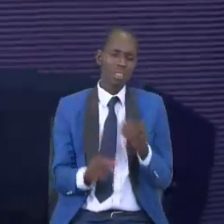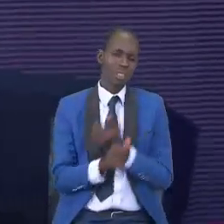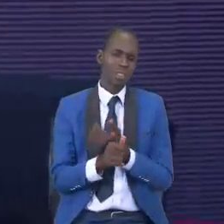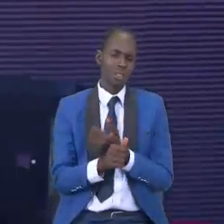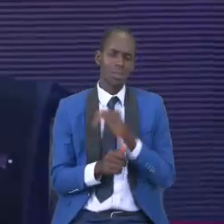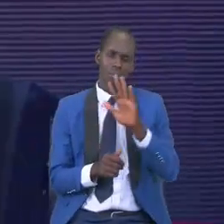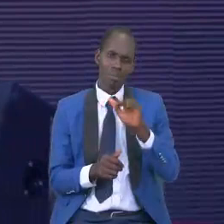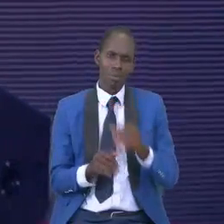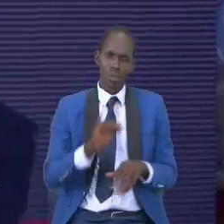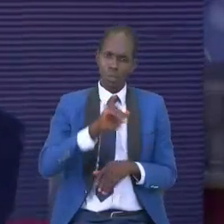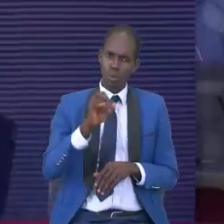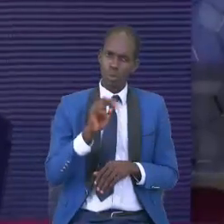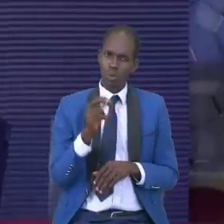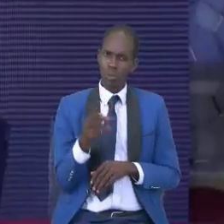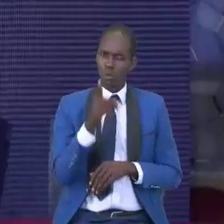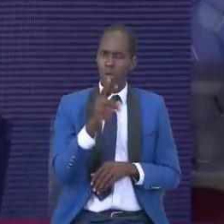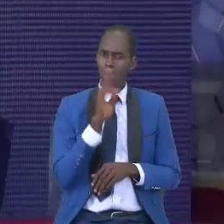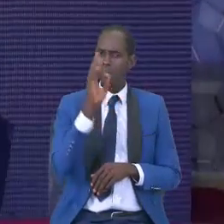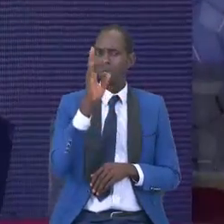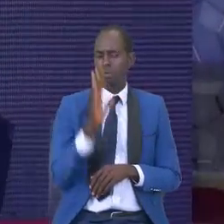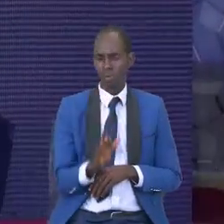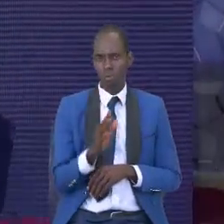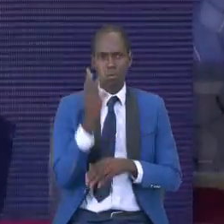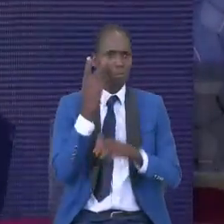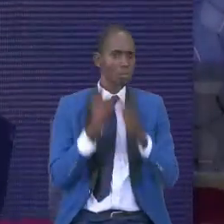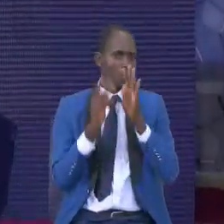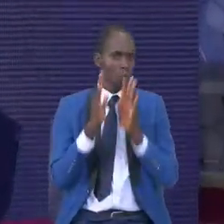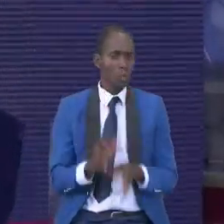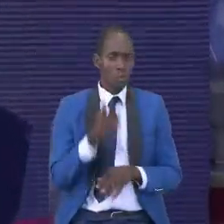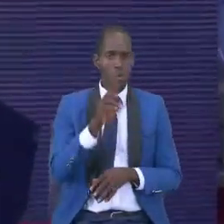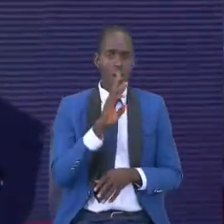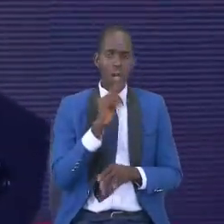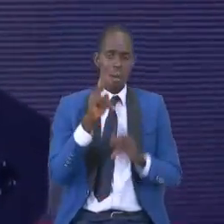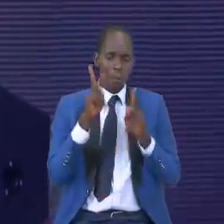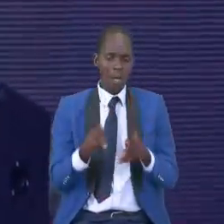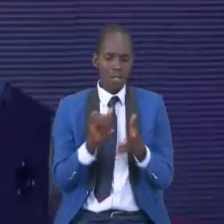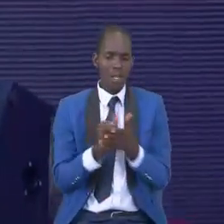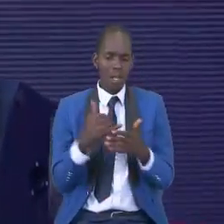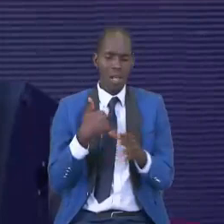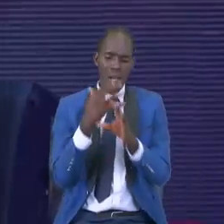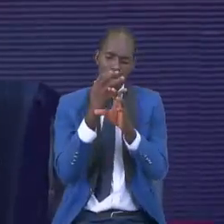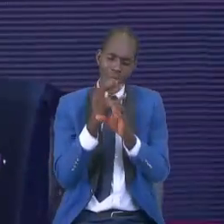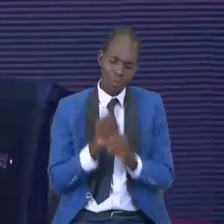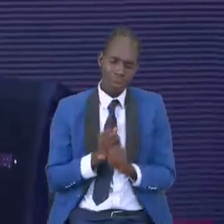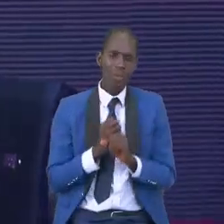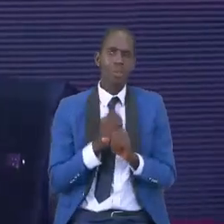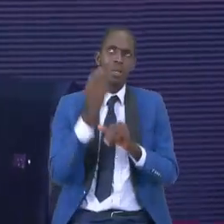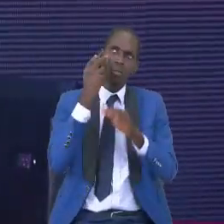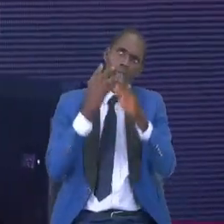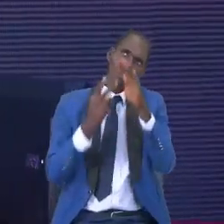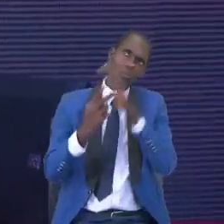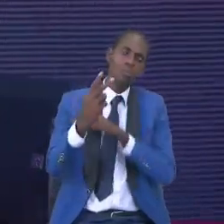Jonah, you're a person that had received revelation of what Jonah told me. If you died fighting against